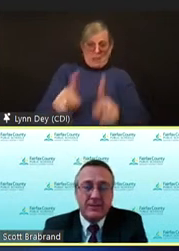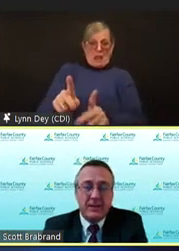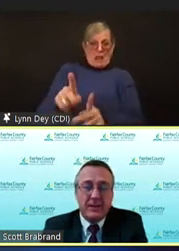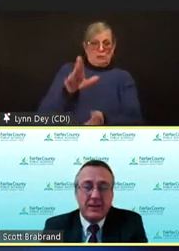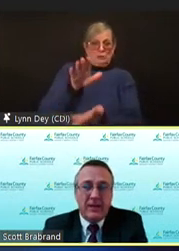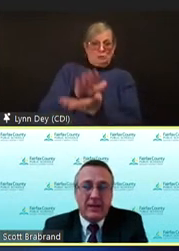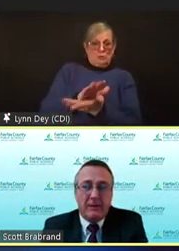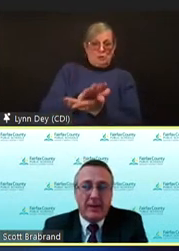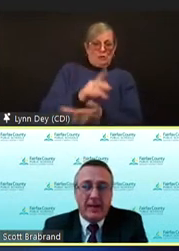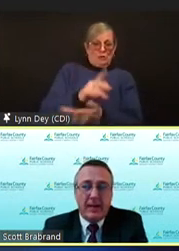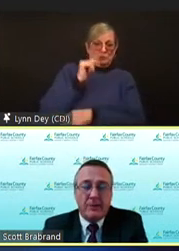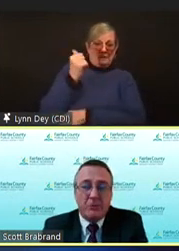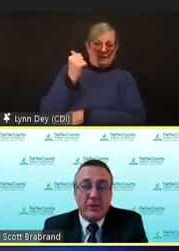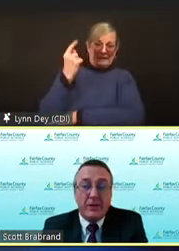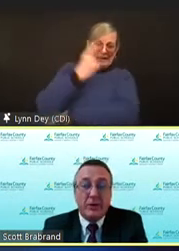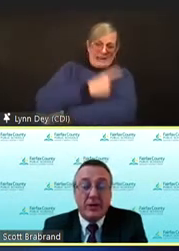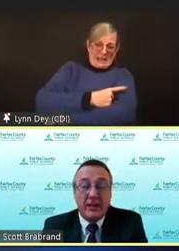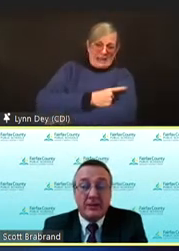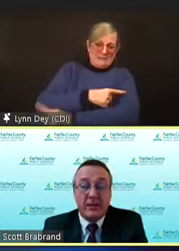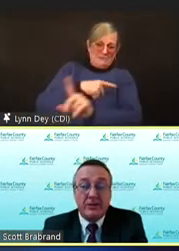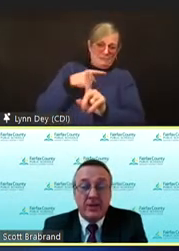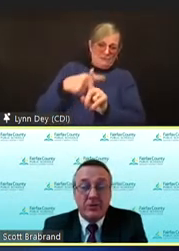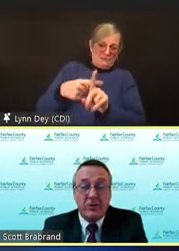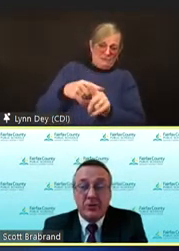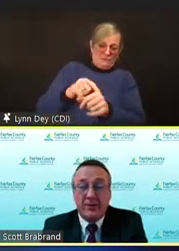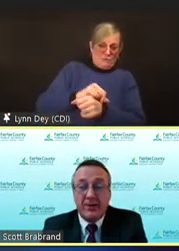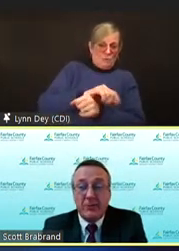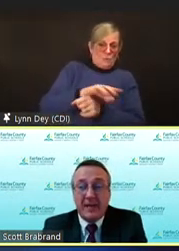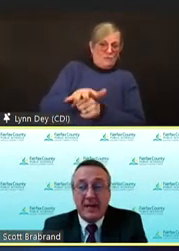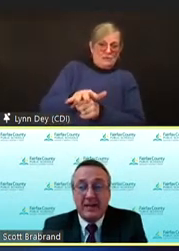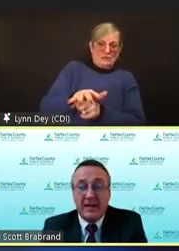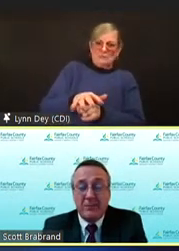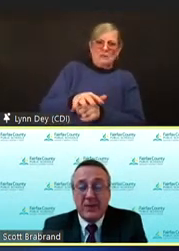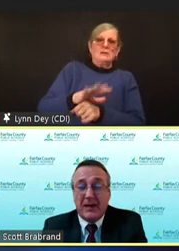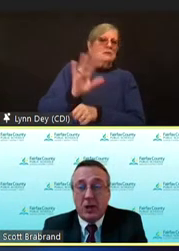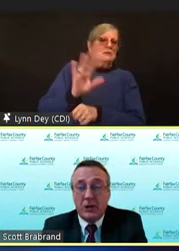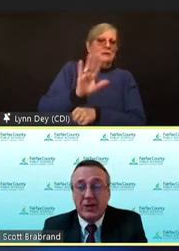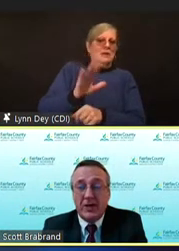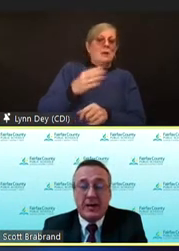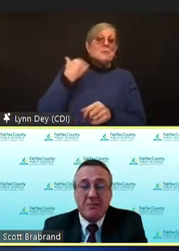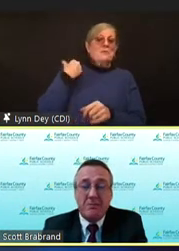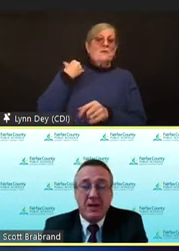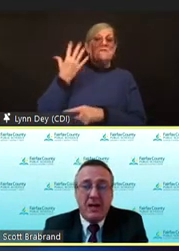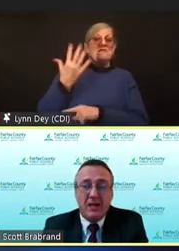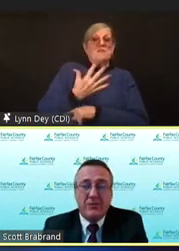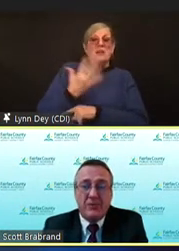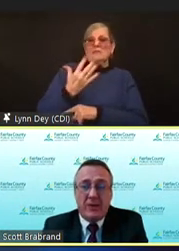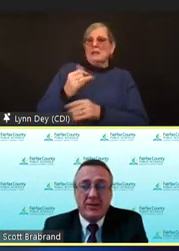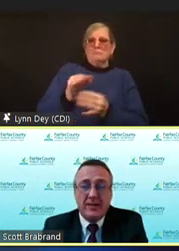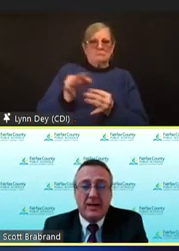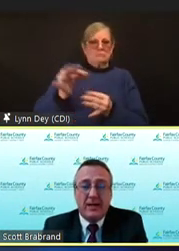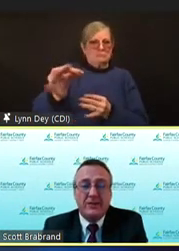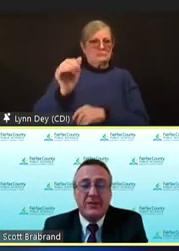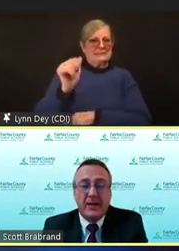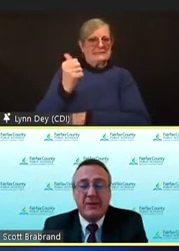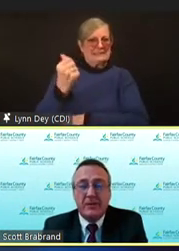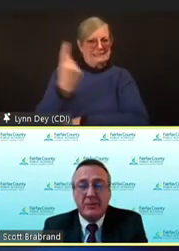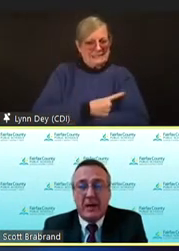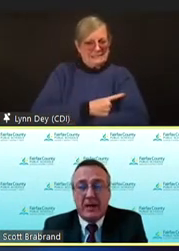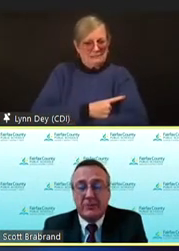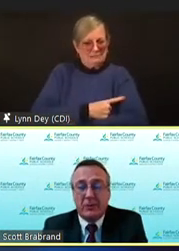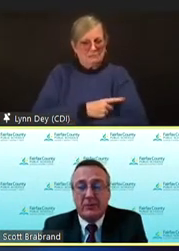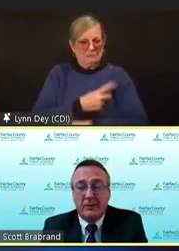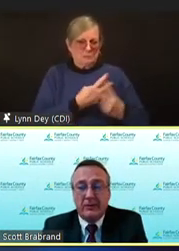5 days. And we are gonna, again, continue to do everything we can to keep that lunchtime as very safe